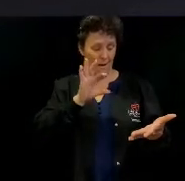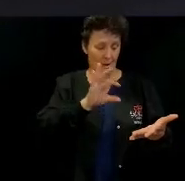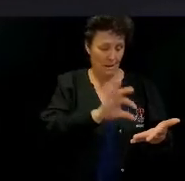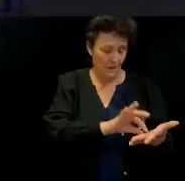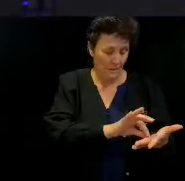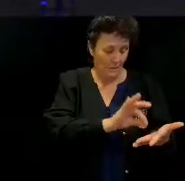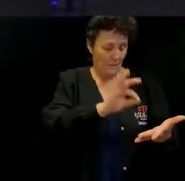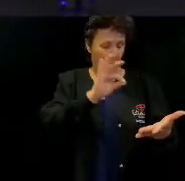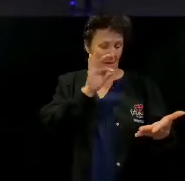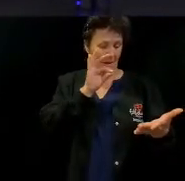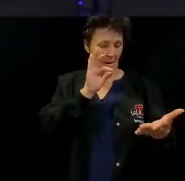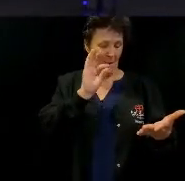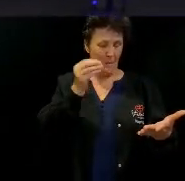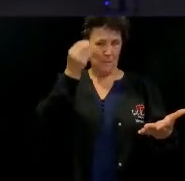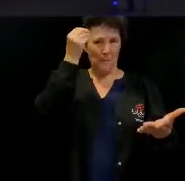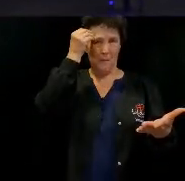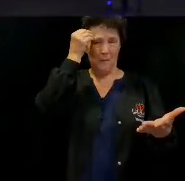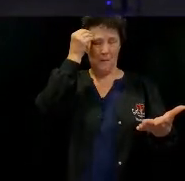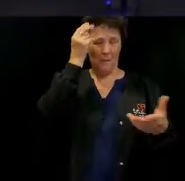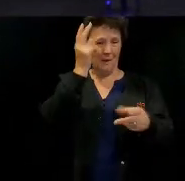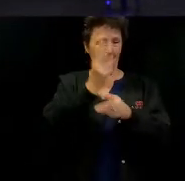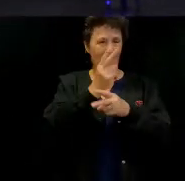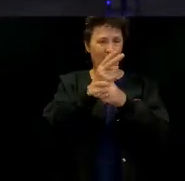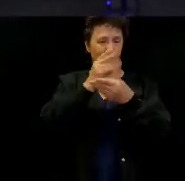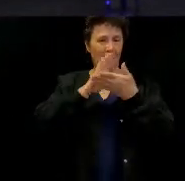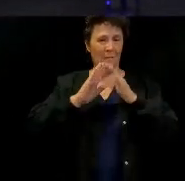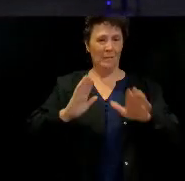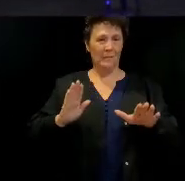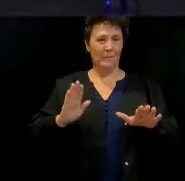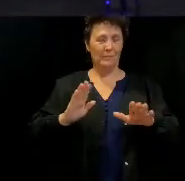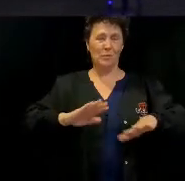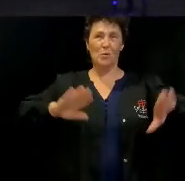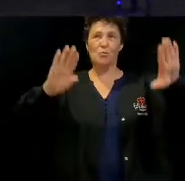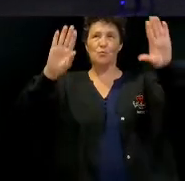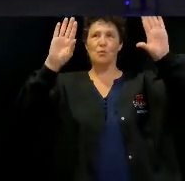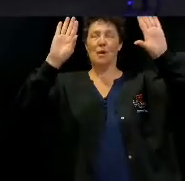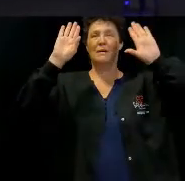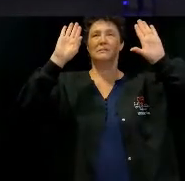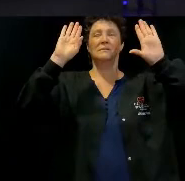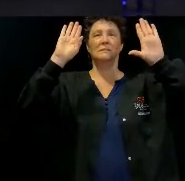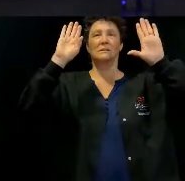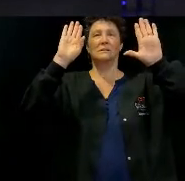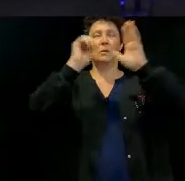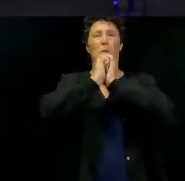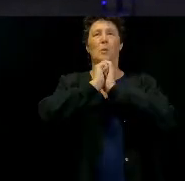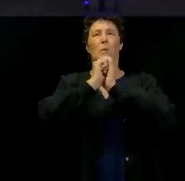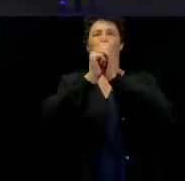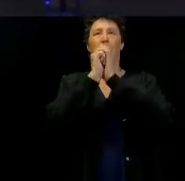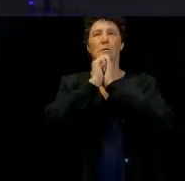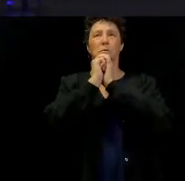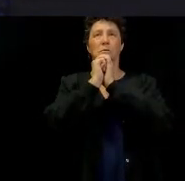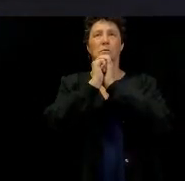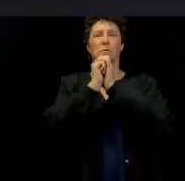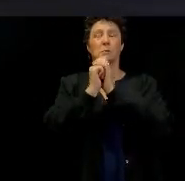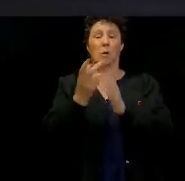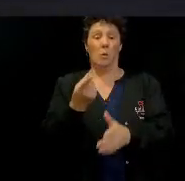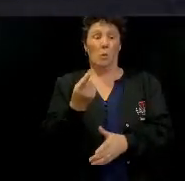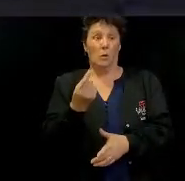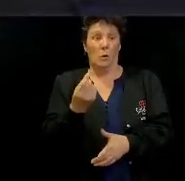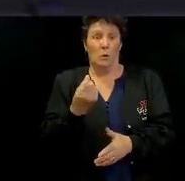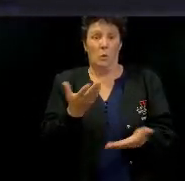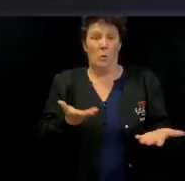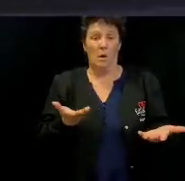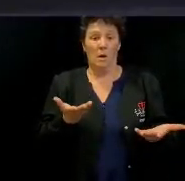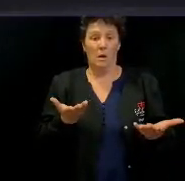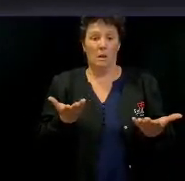speak to you. Raise your hands in worship. There's something you can do. You can participate. When it's coming, your hands aren't